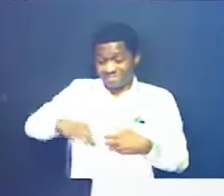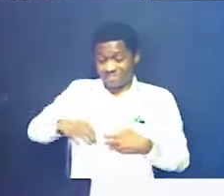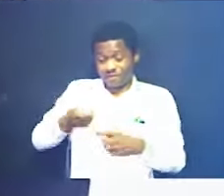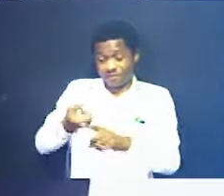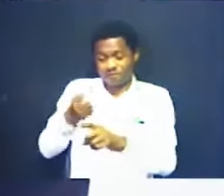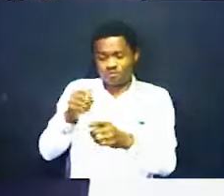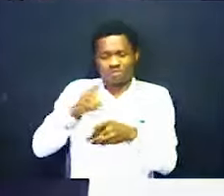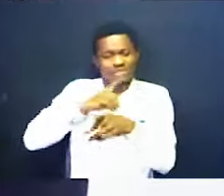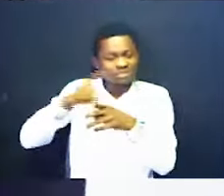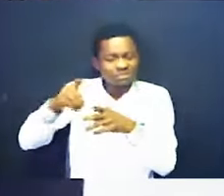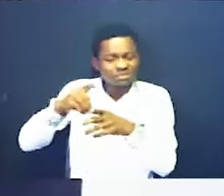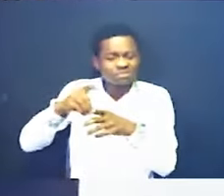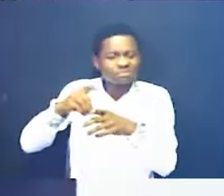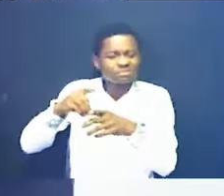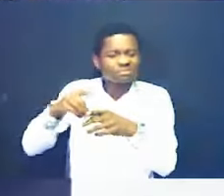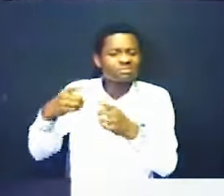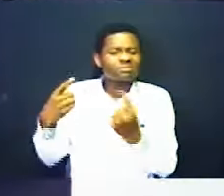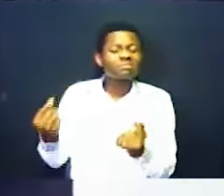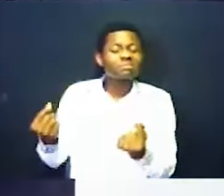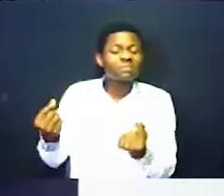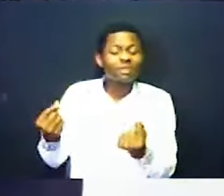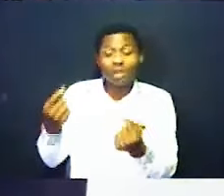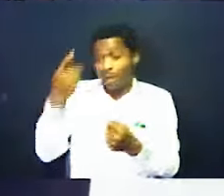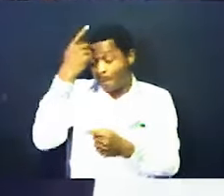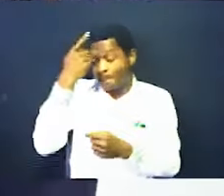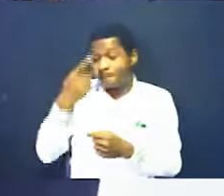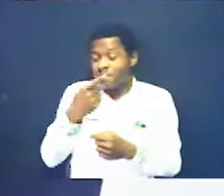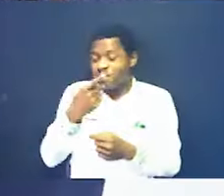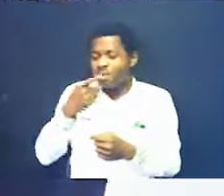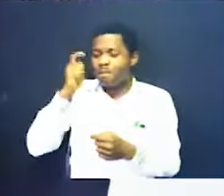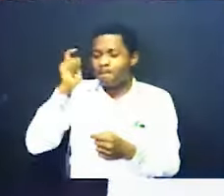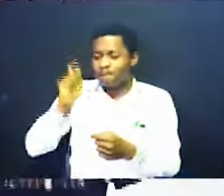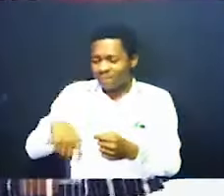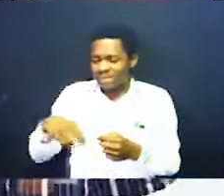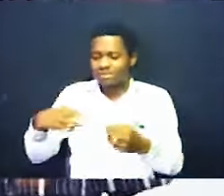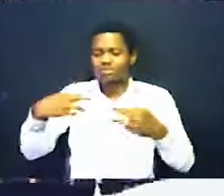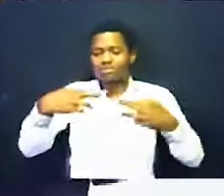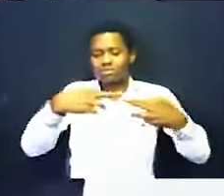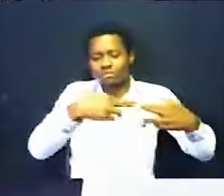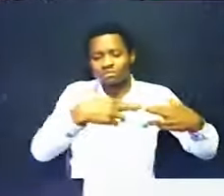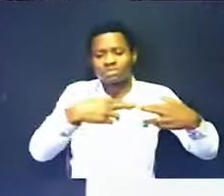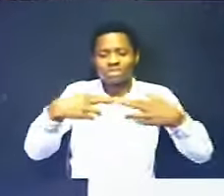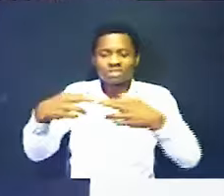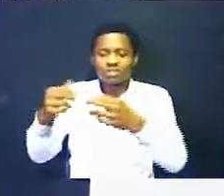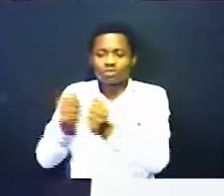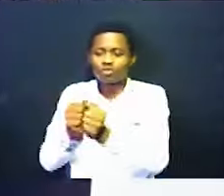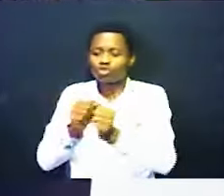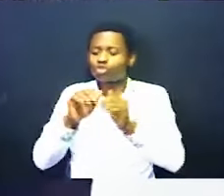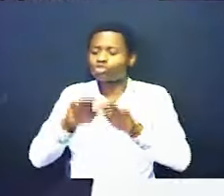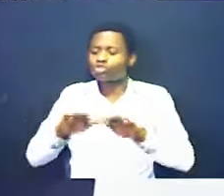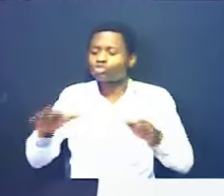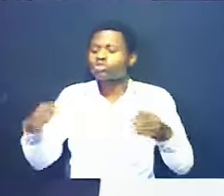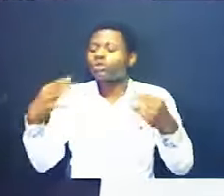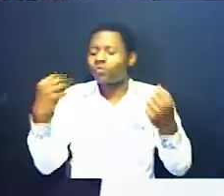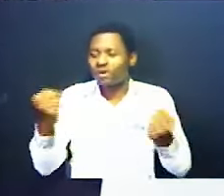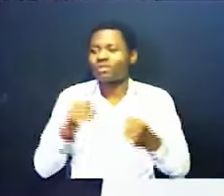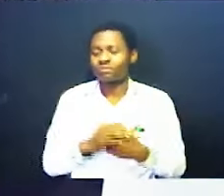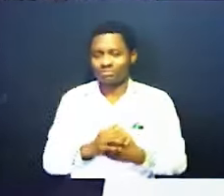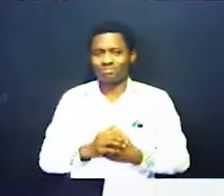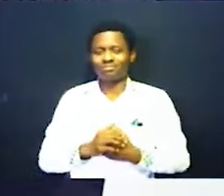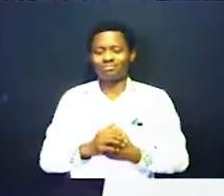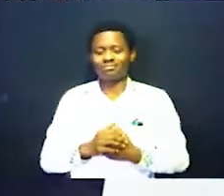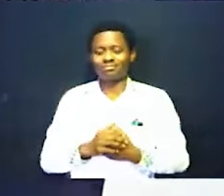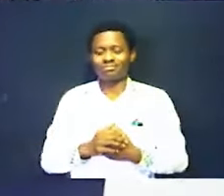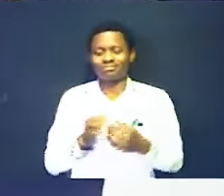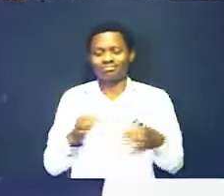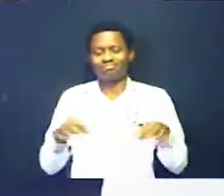parents should be relational. Enti se betumi anyantie so mu aba pa, ese se awofo eye